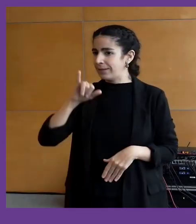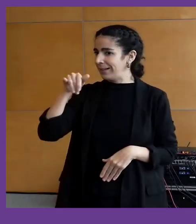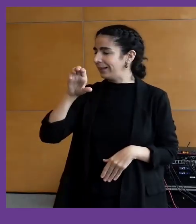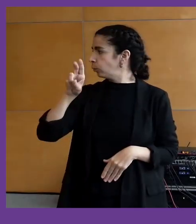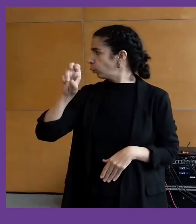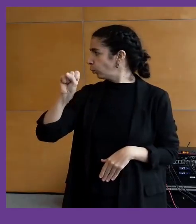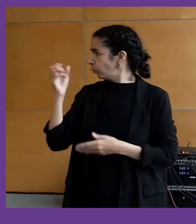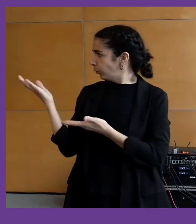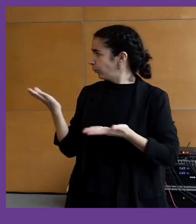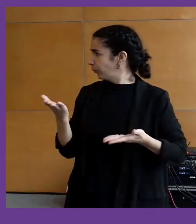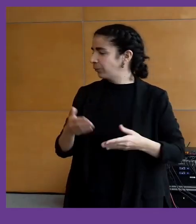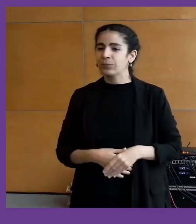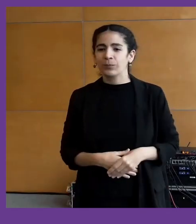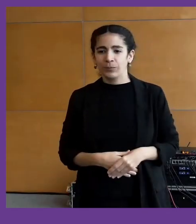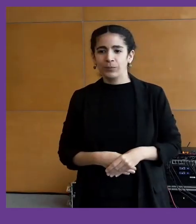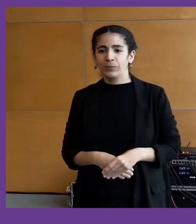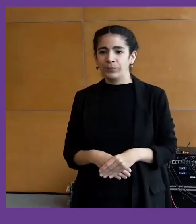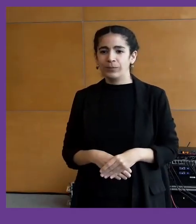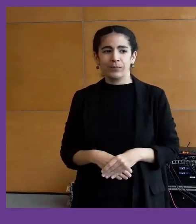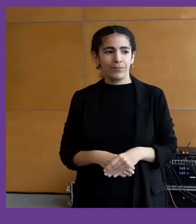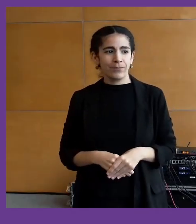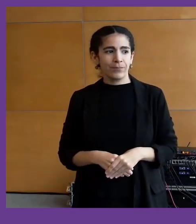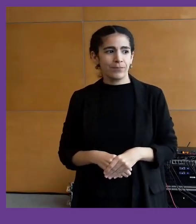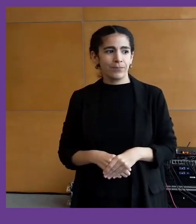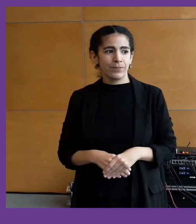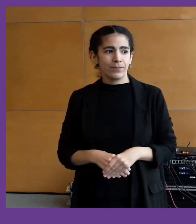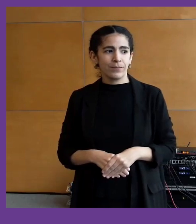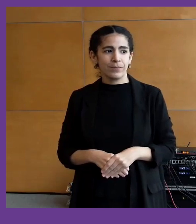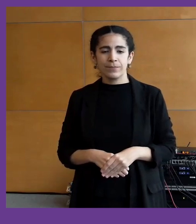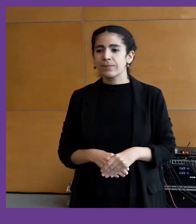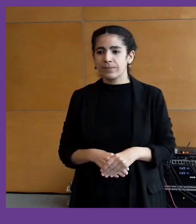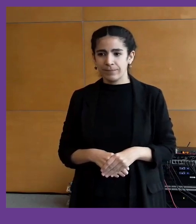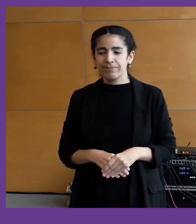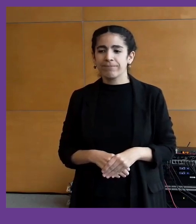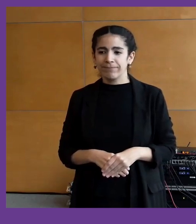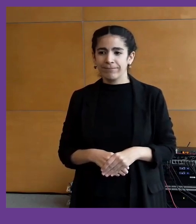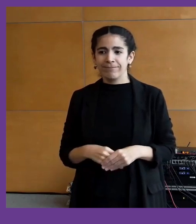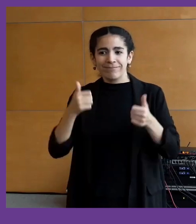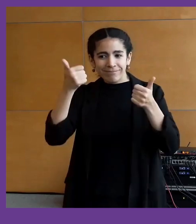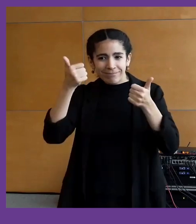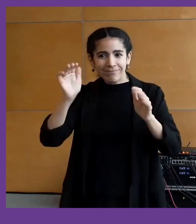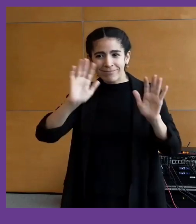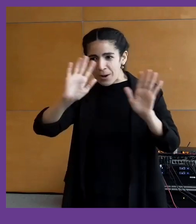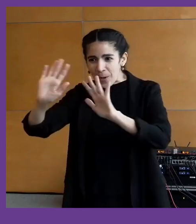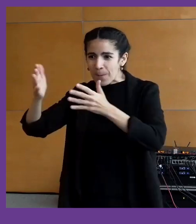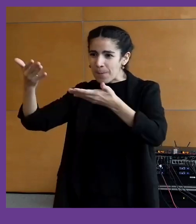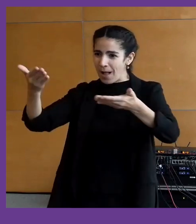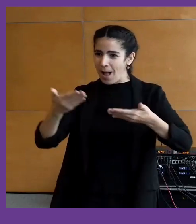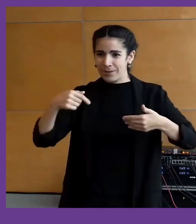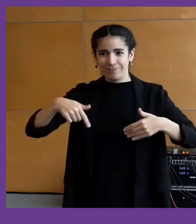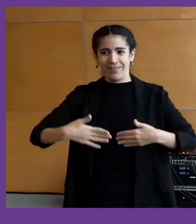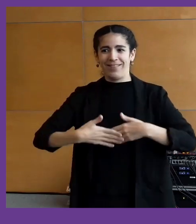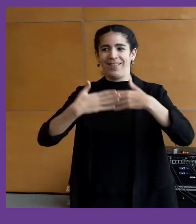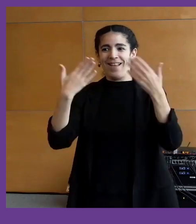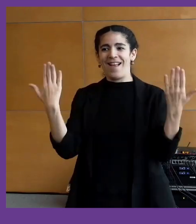Hello everyone and welcome to this joint event between UN Tourism and Accessible